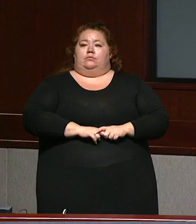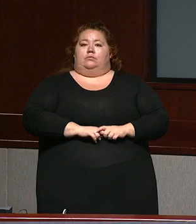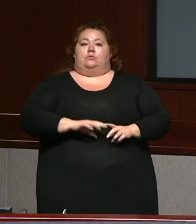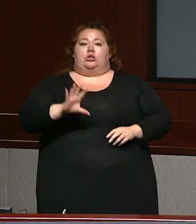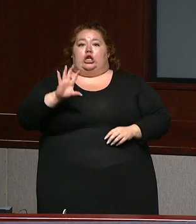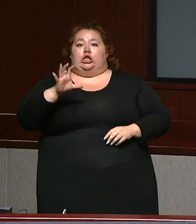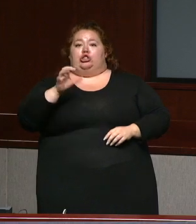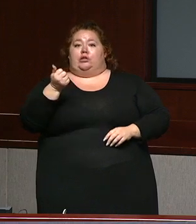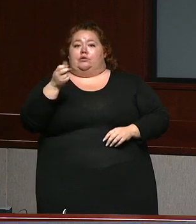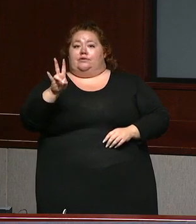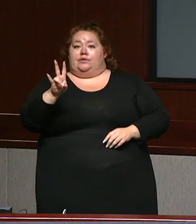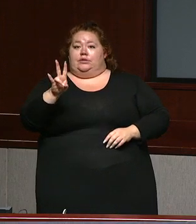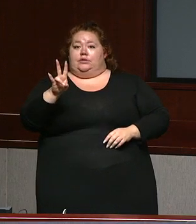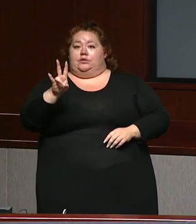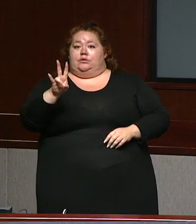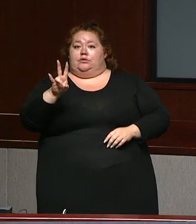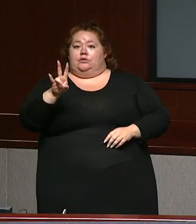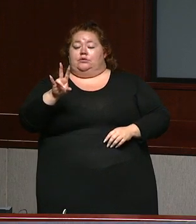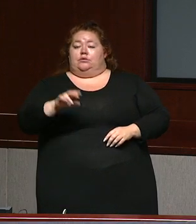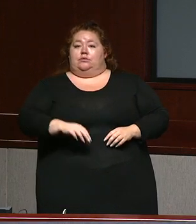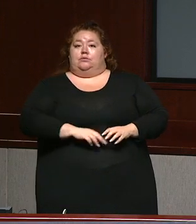Channel 17,